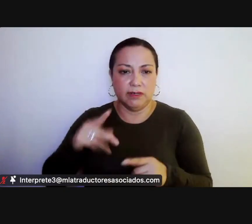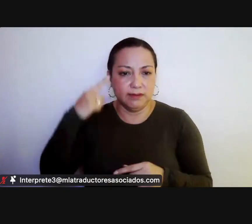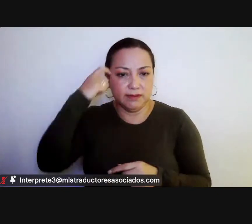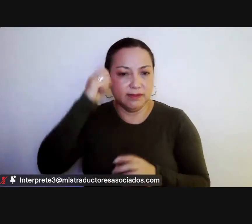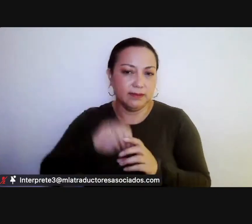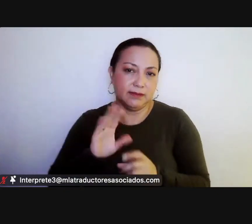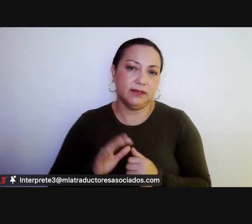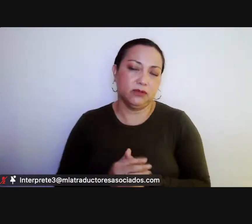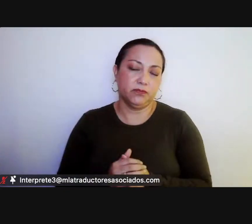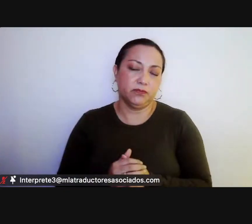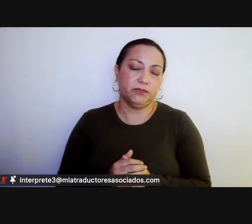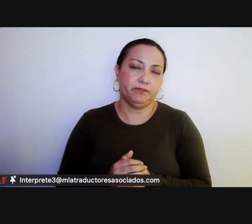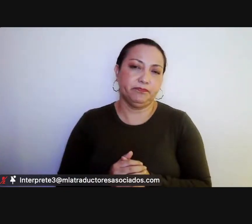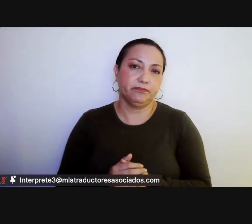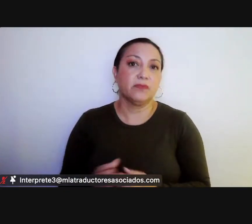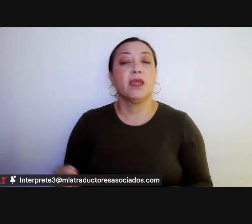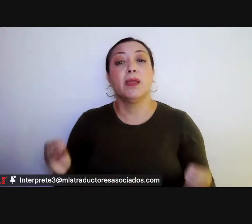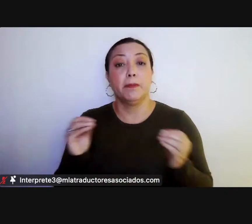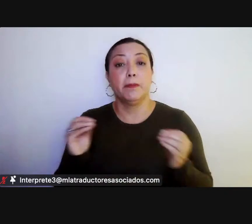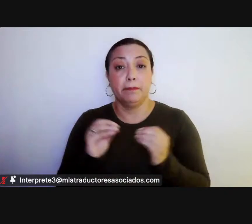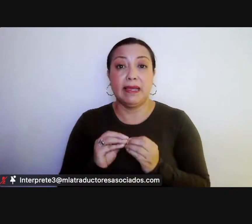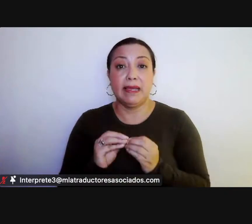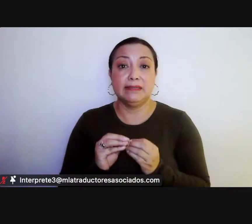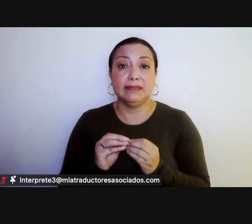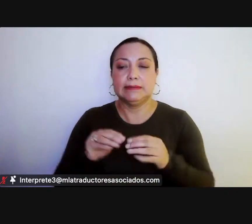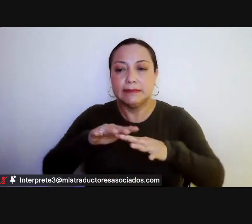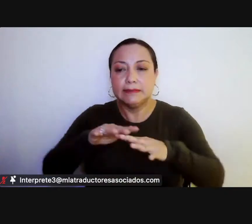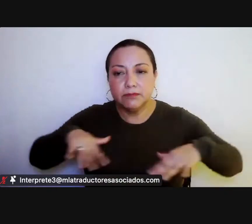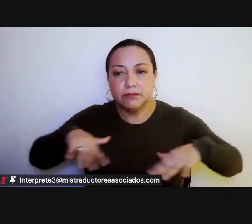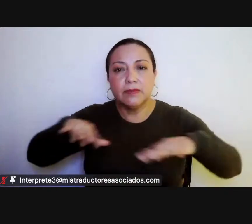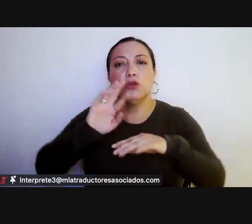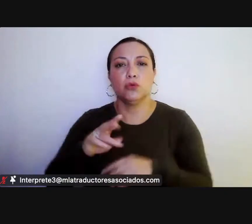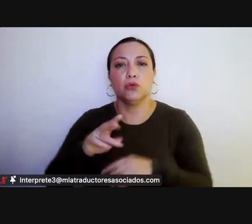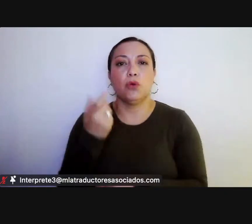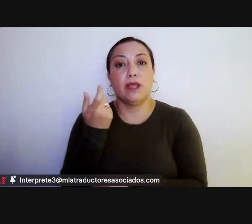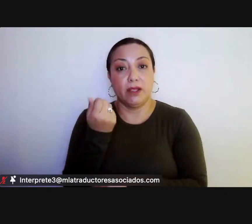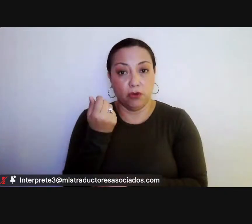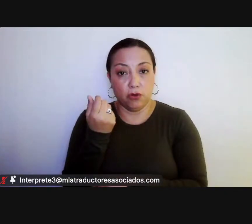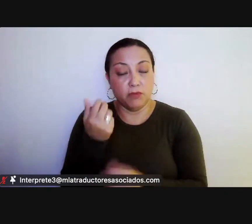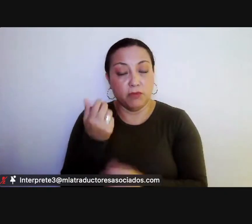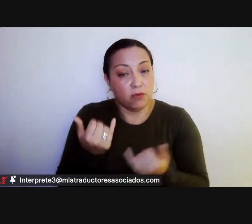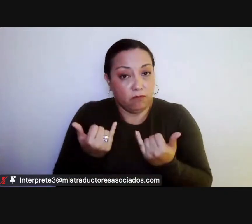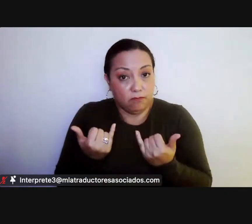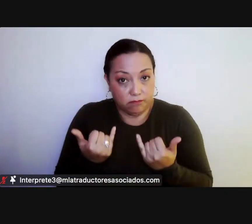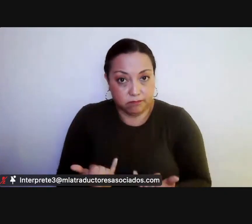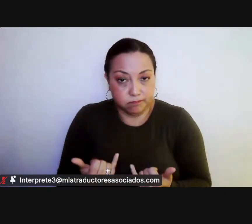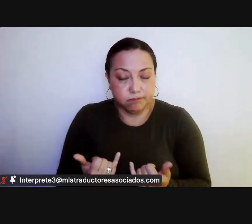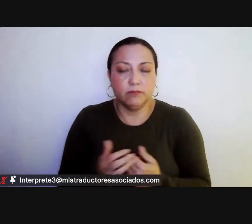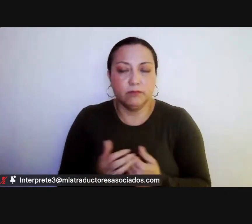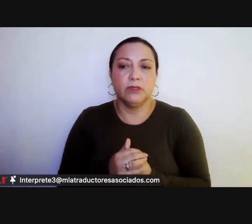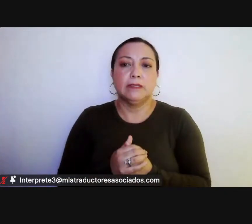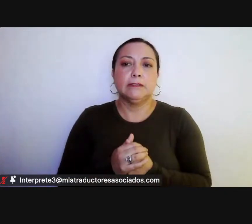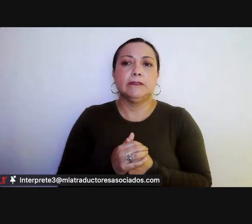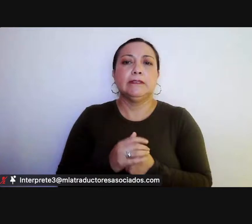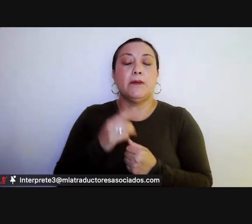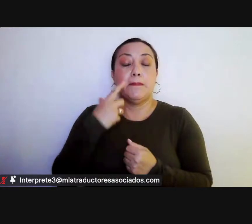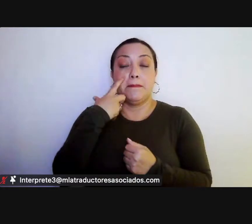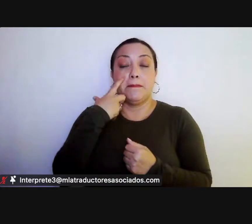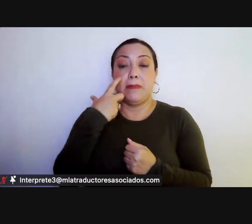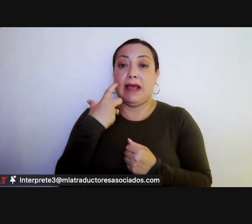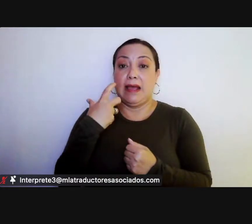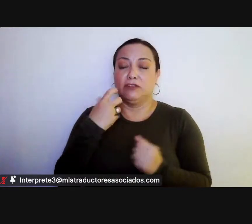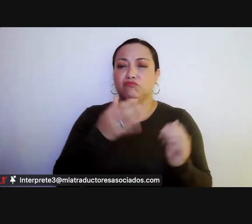this, to face this challenge. Even more, in the present economical